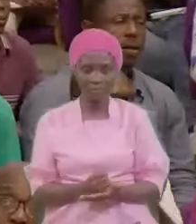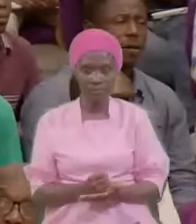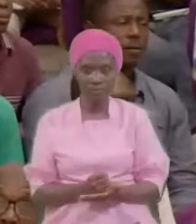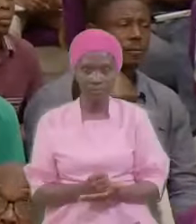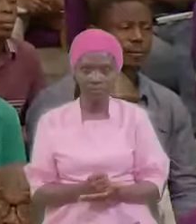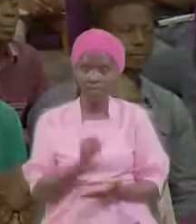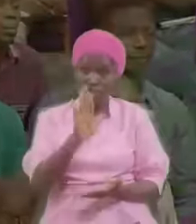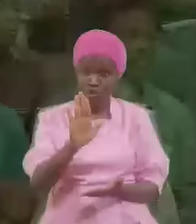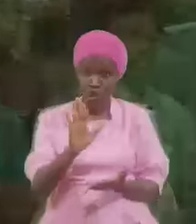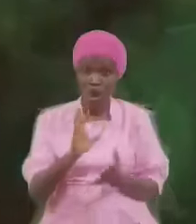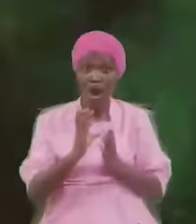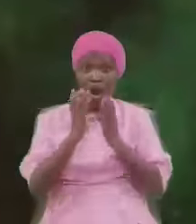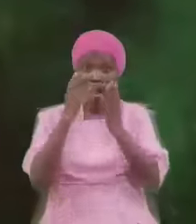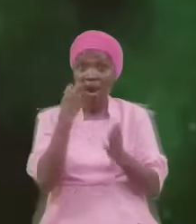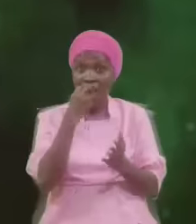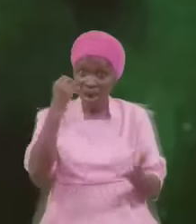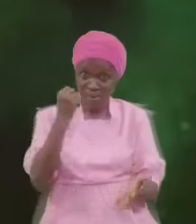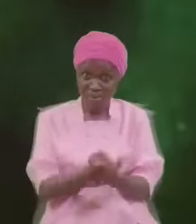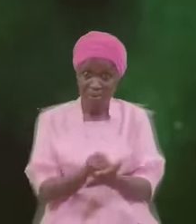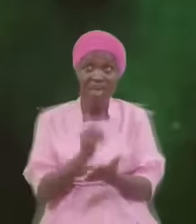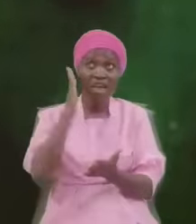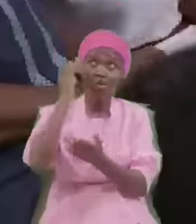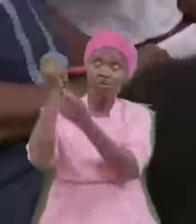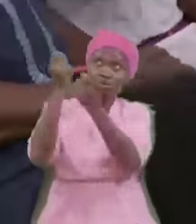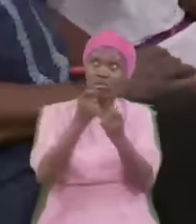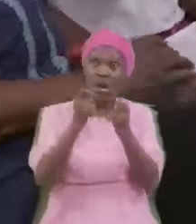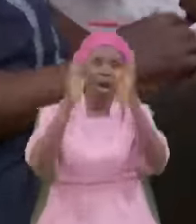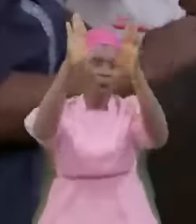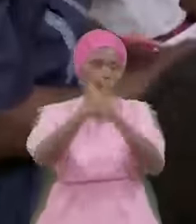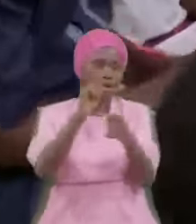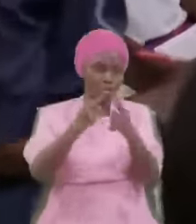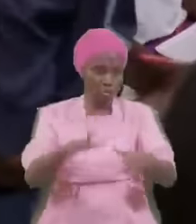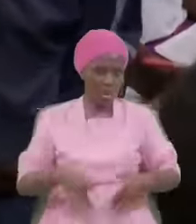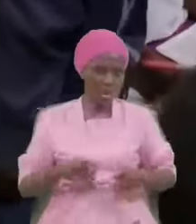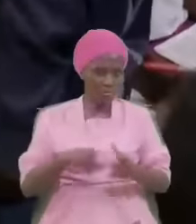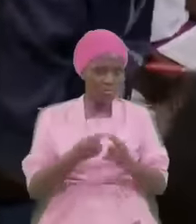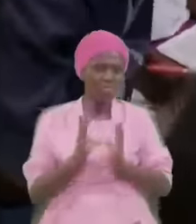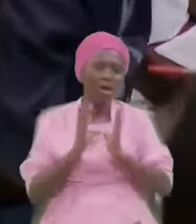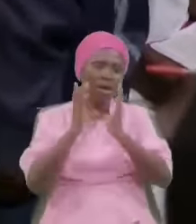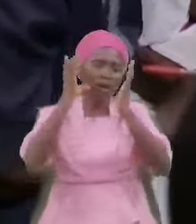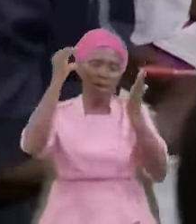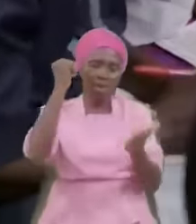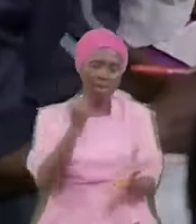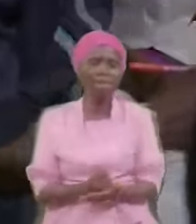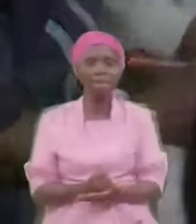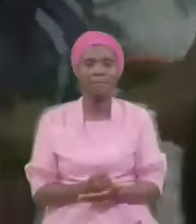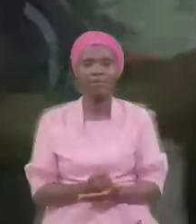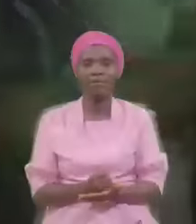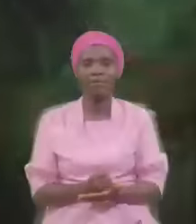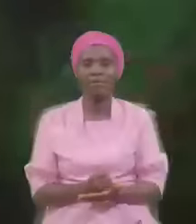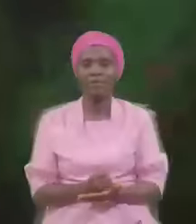Your amen will attract wonders into your life. Step by